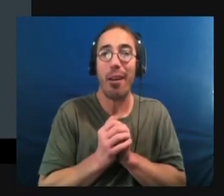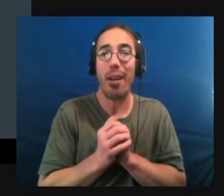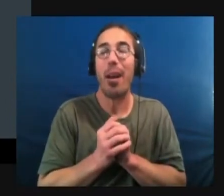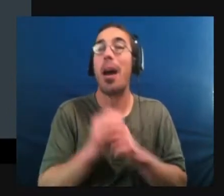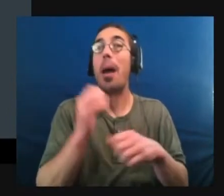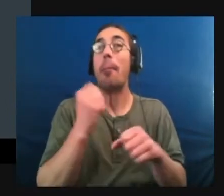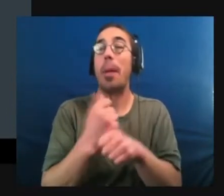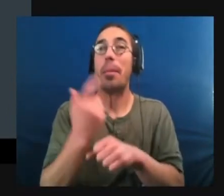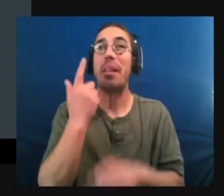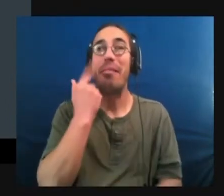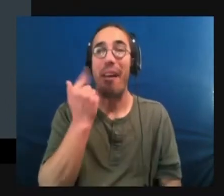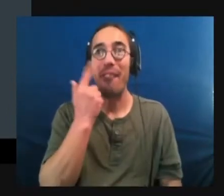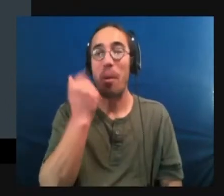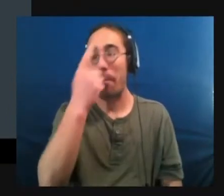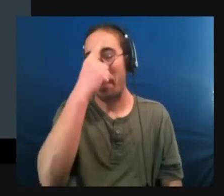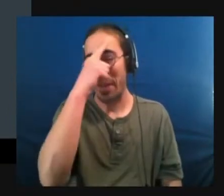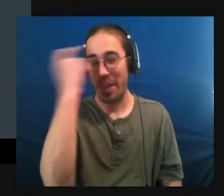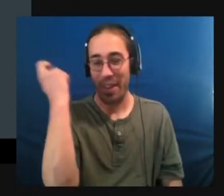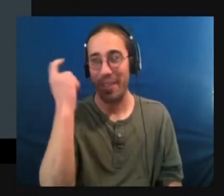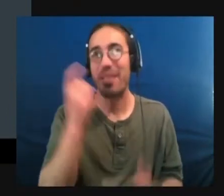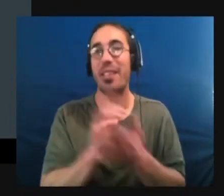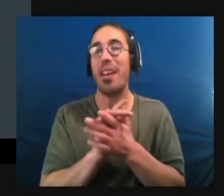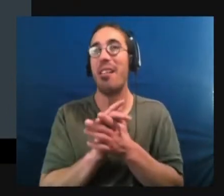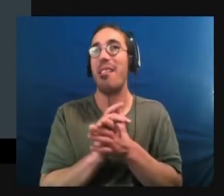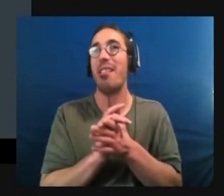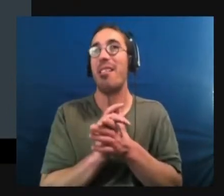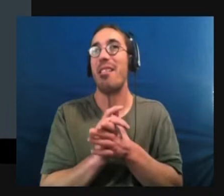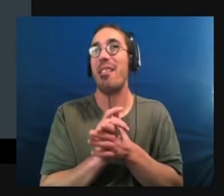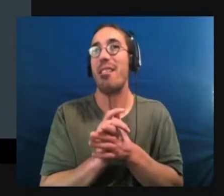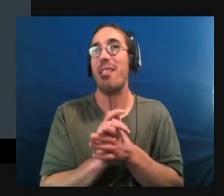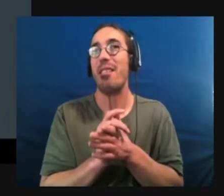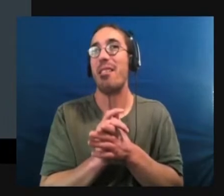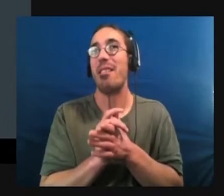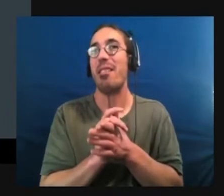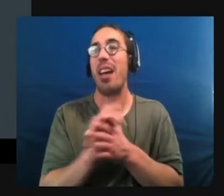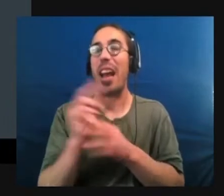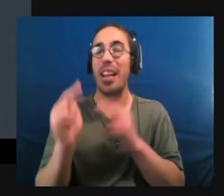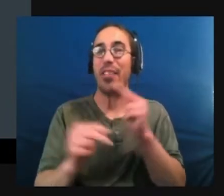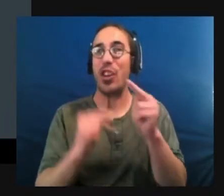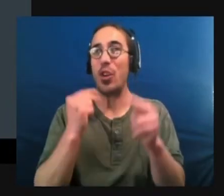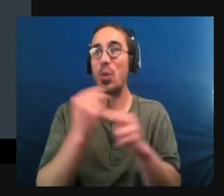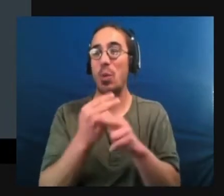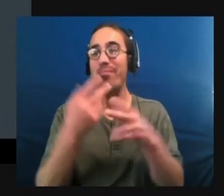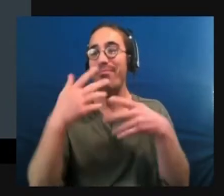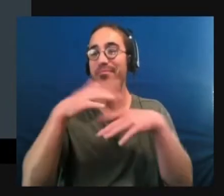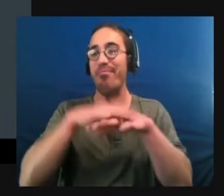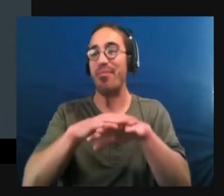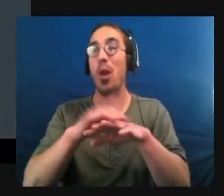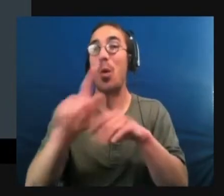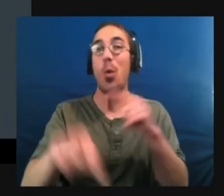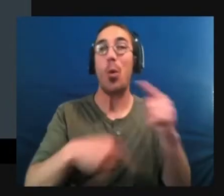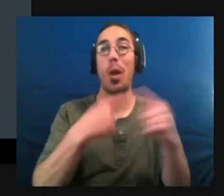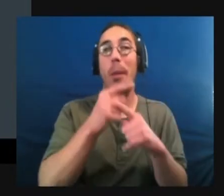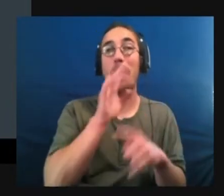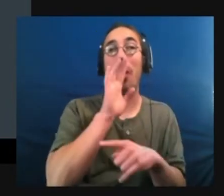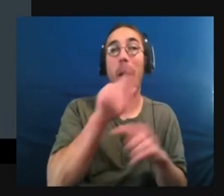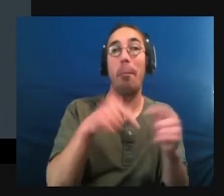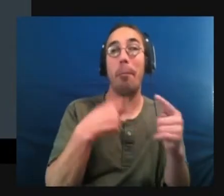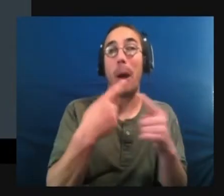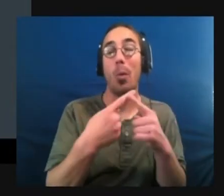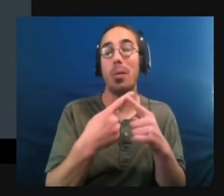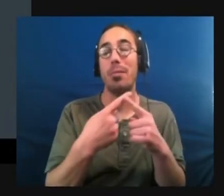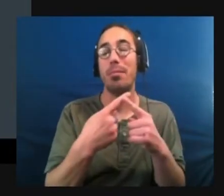because in a moment of universal synchronicity, when I am talking about